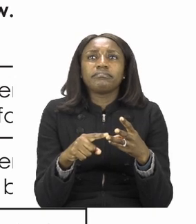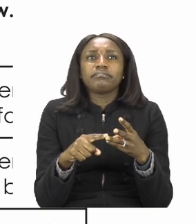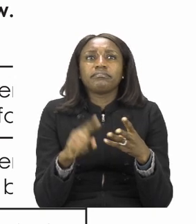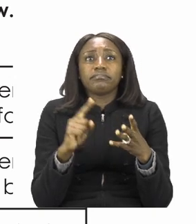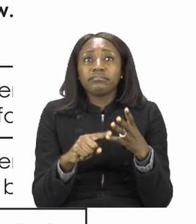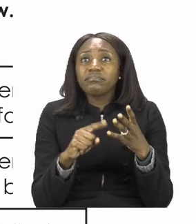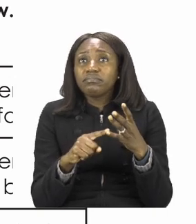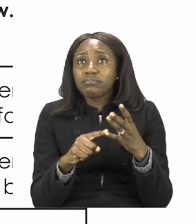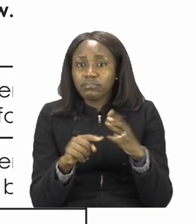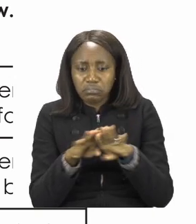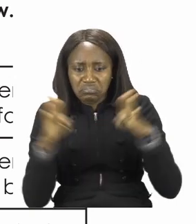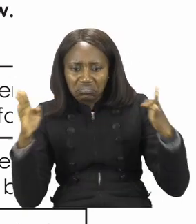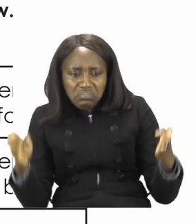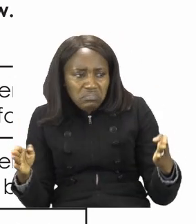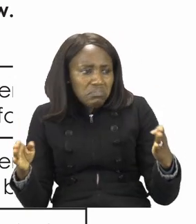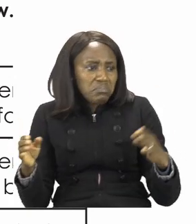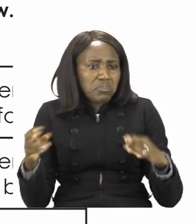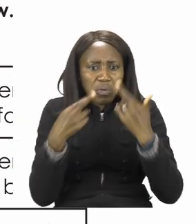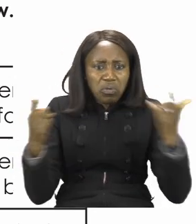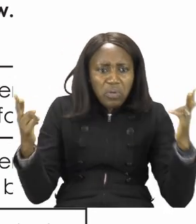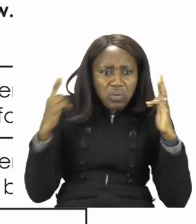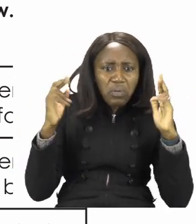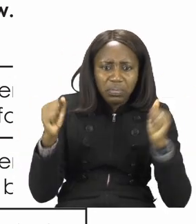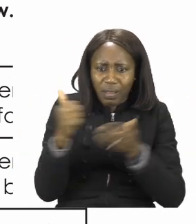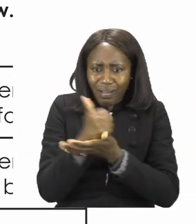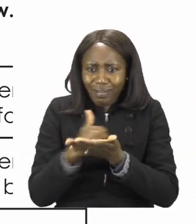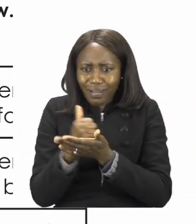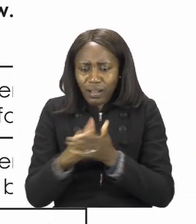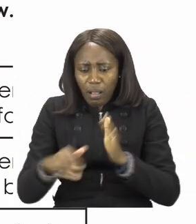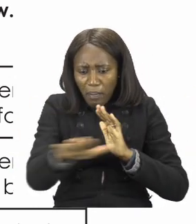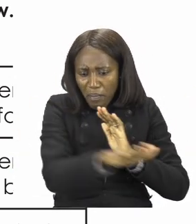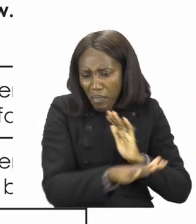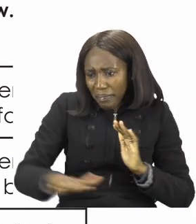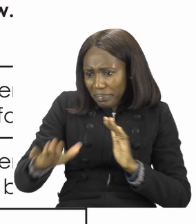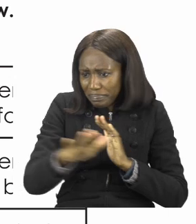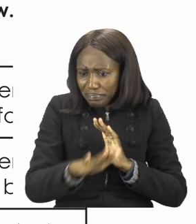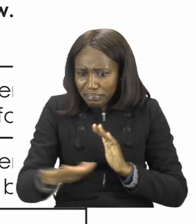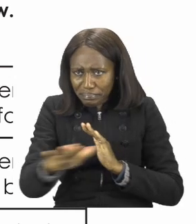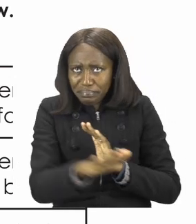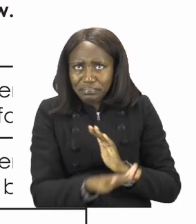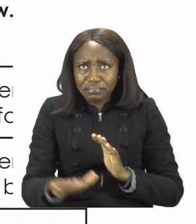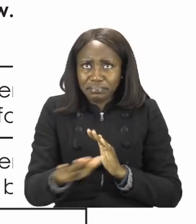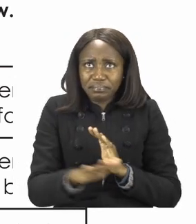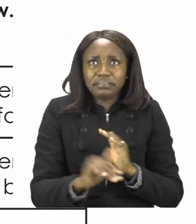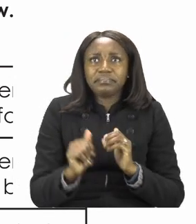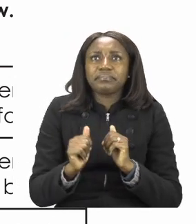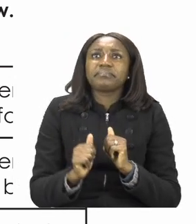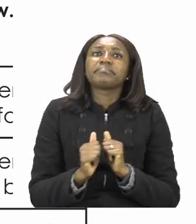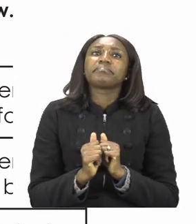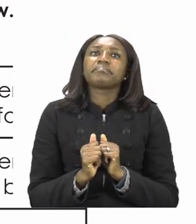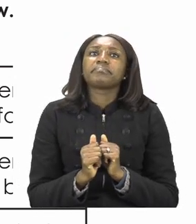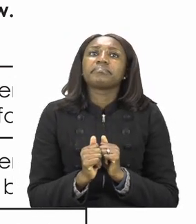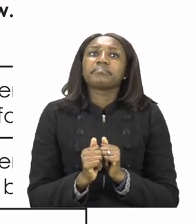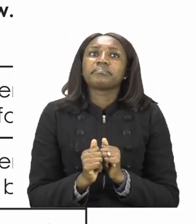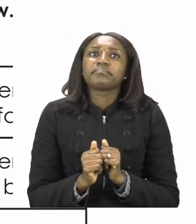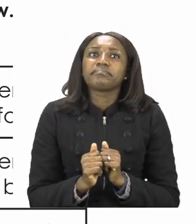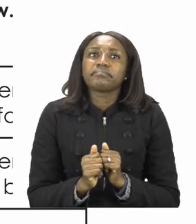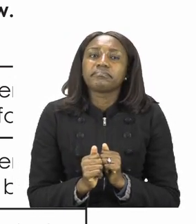Make sure the working surface is kept clean and tidy.